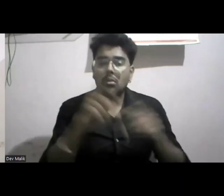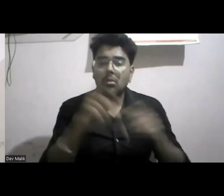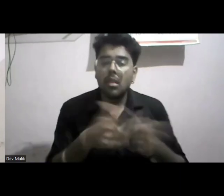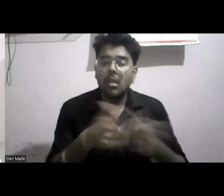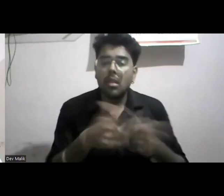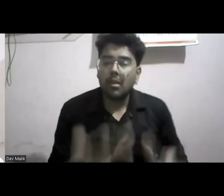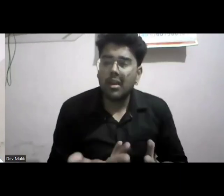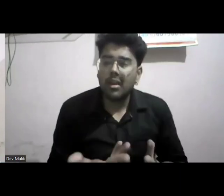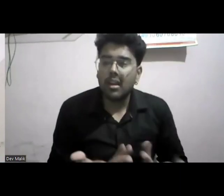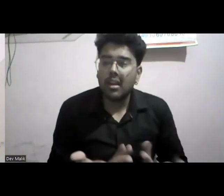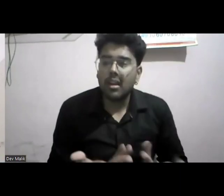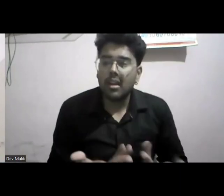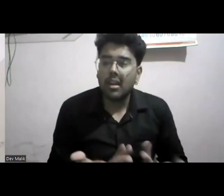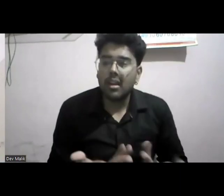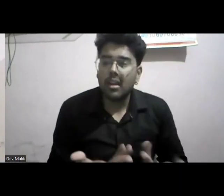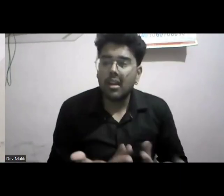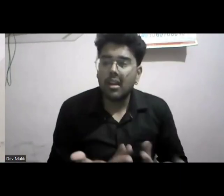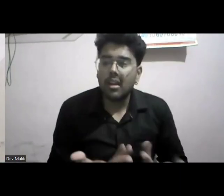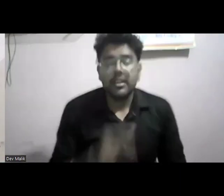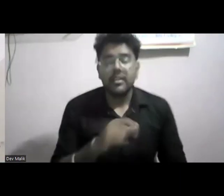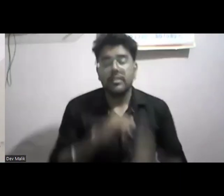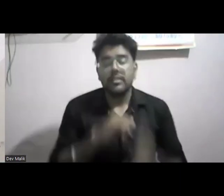South movie.